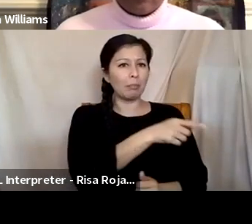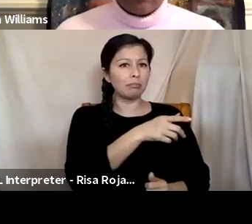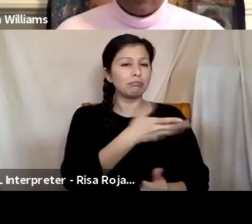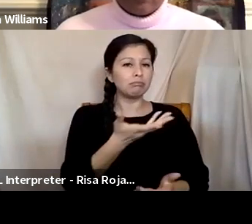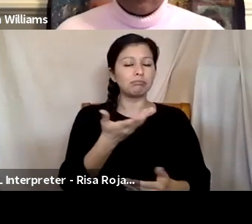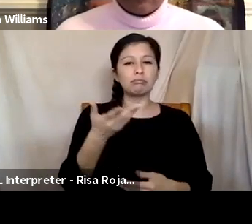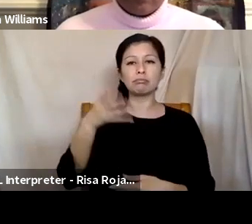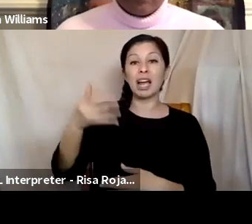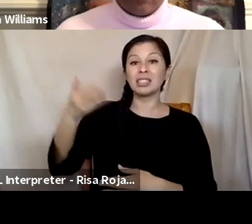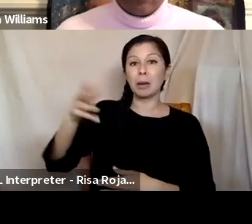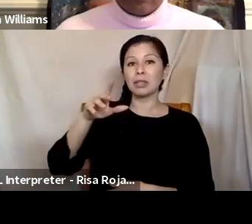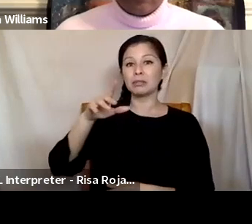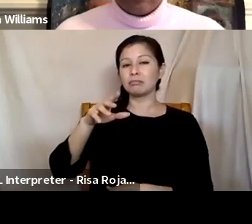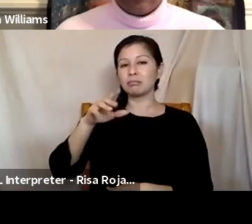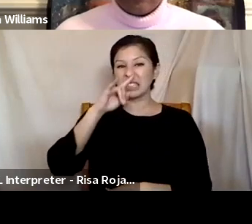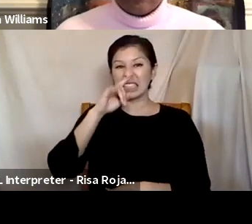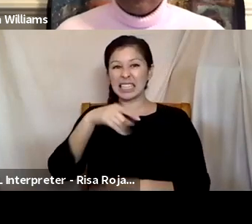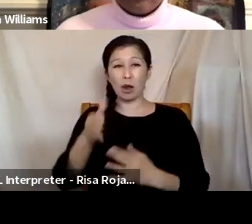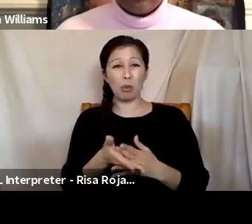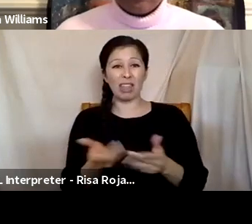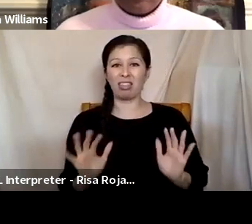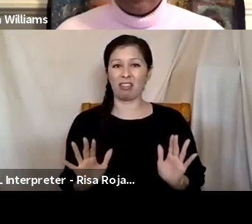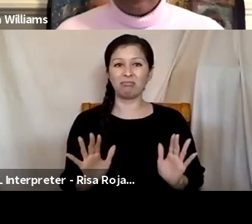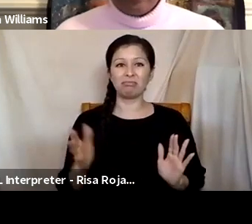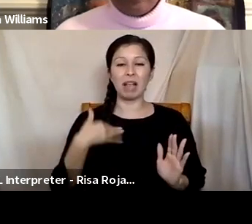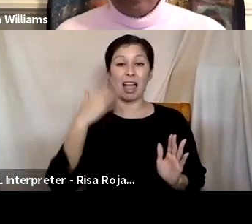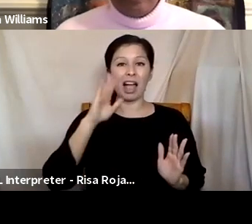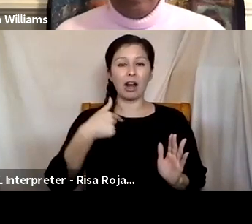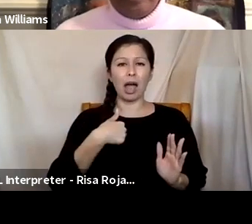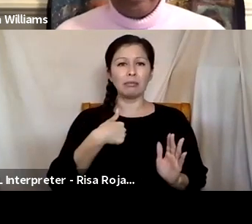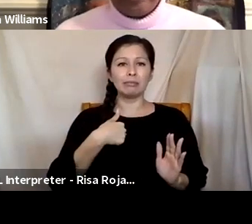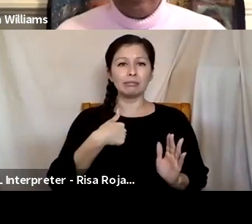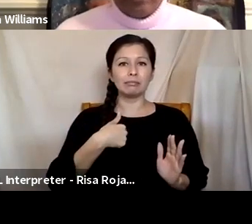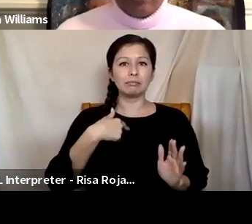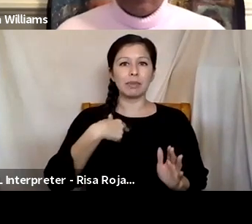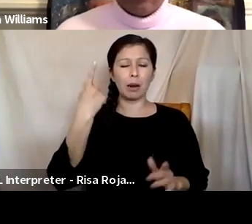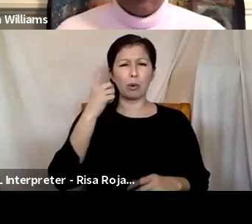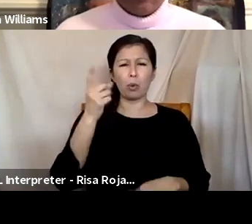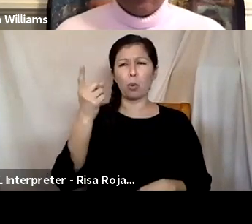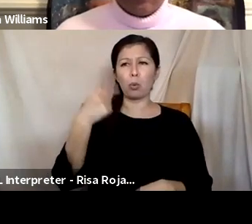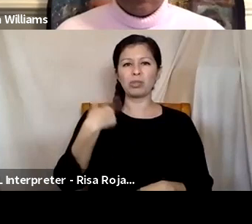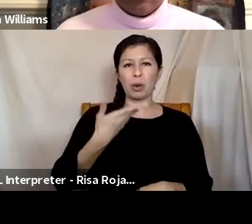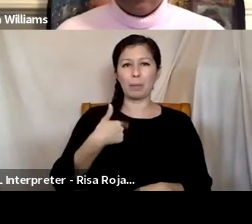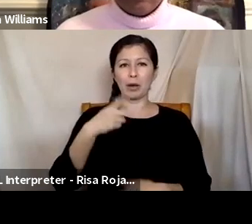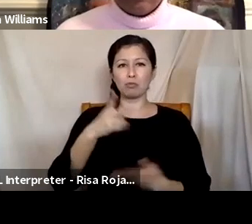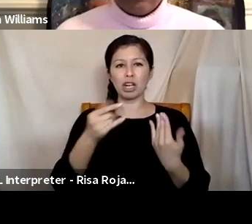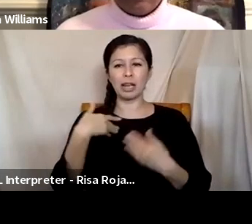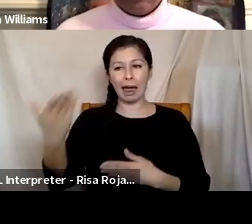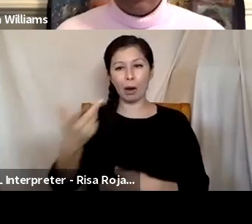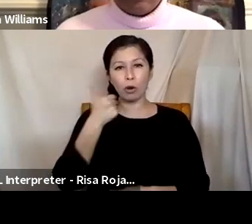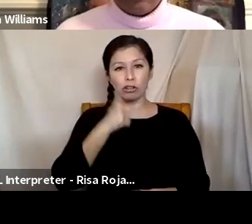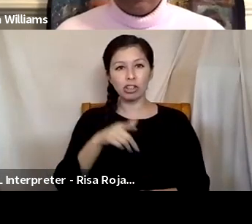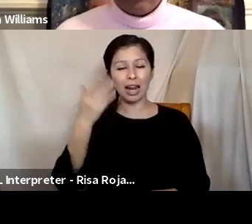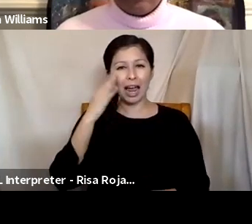And sometimes the kids just need a break from it. And then, I mean, I know I remember on one project, I brought this little girl in and I